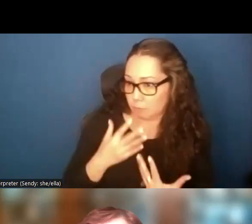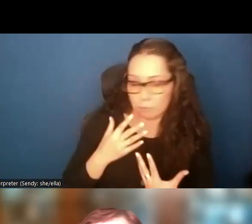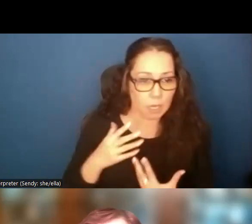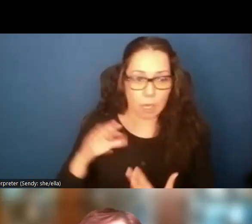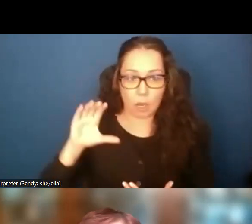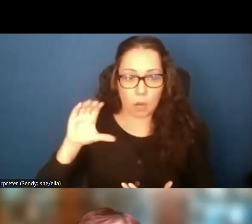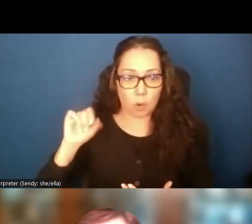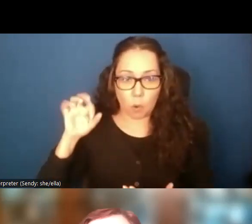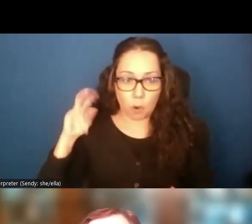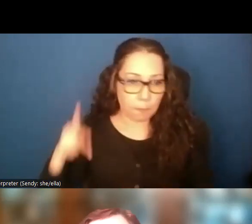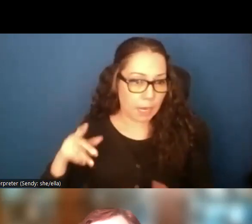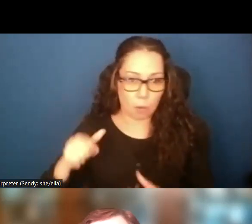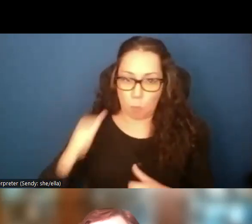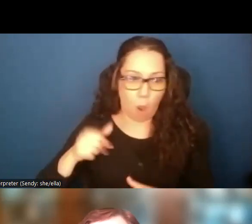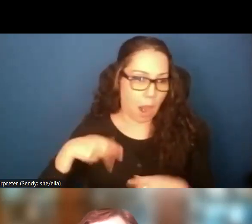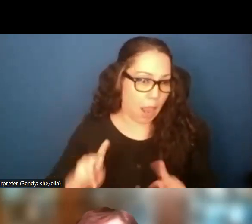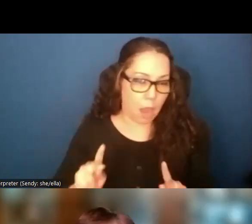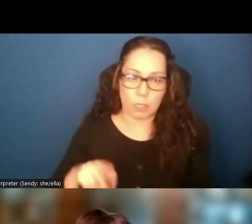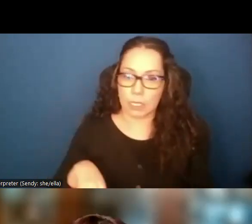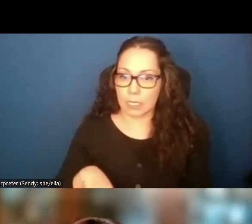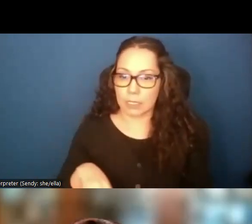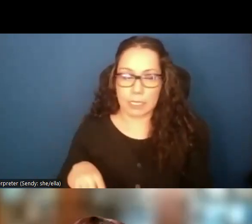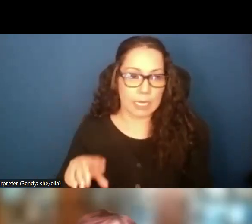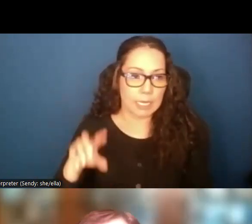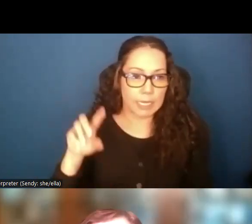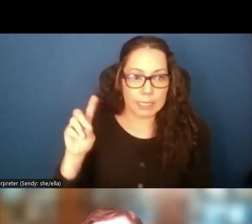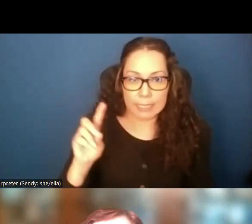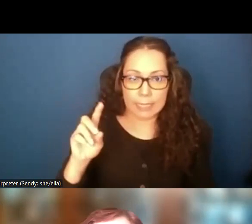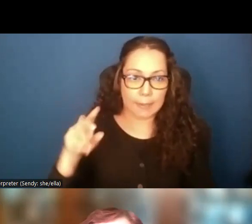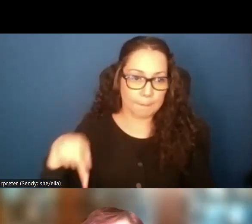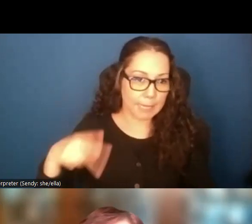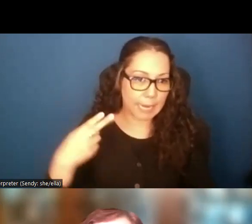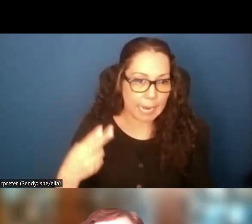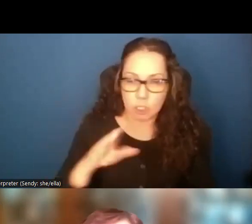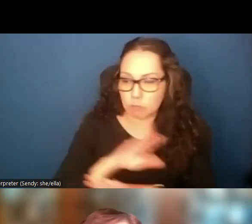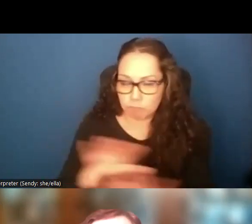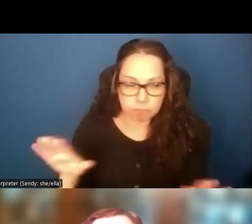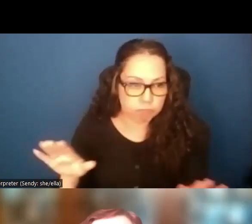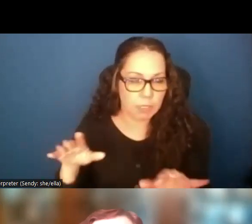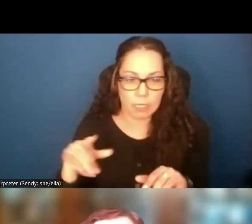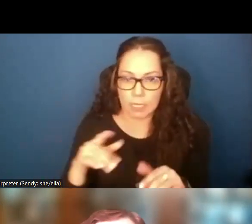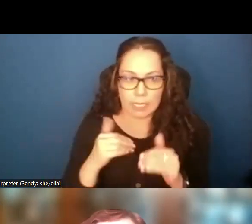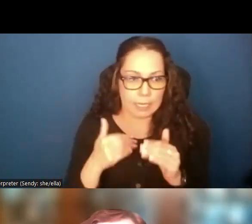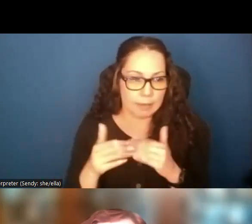us or no, no, DPH, you know, even if even if they had right down to the detail, the county or the city